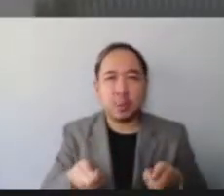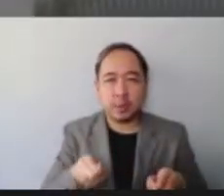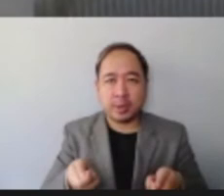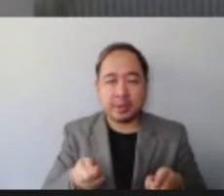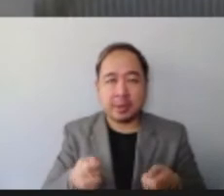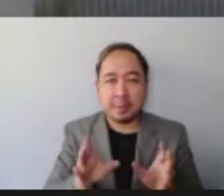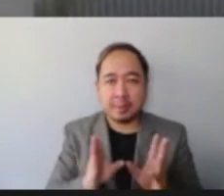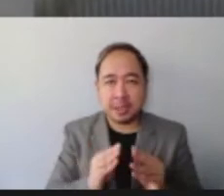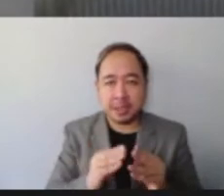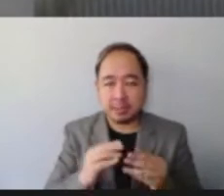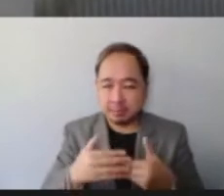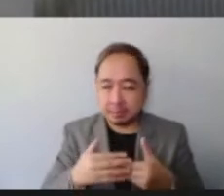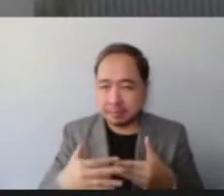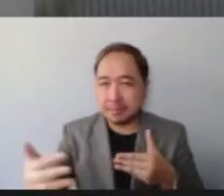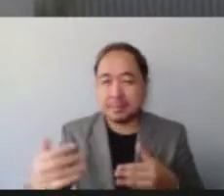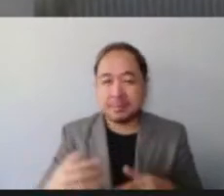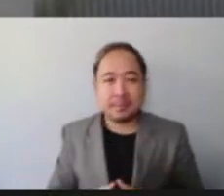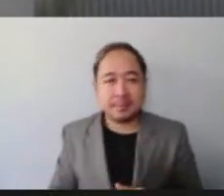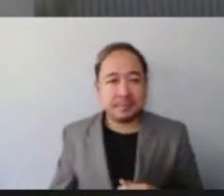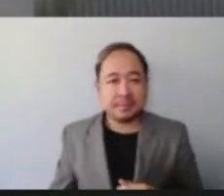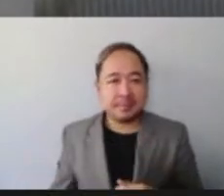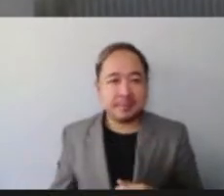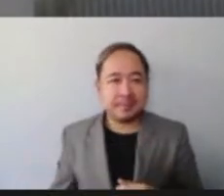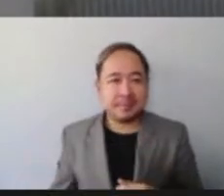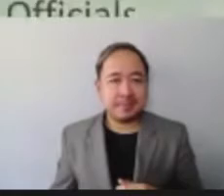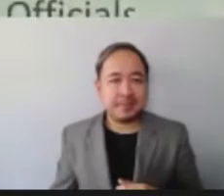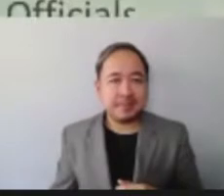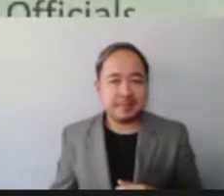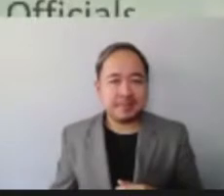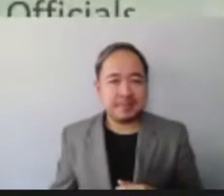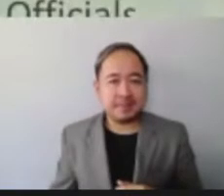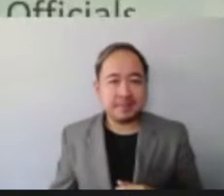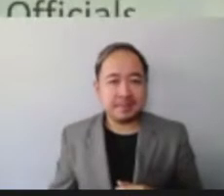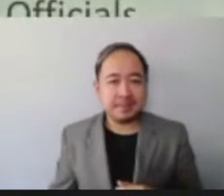Ford you can